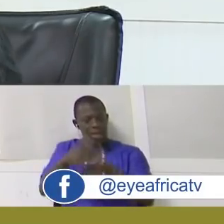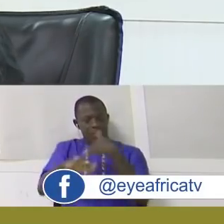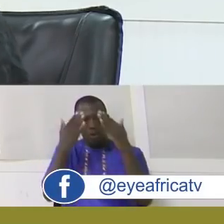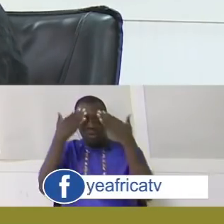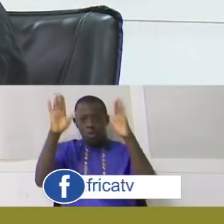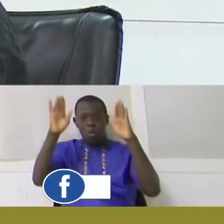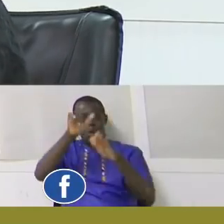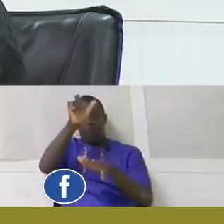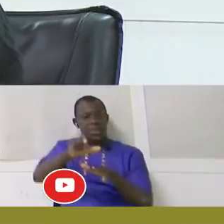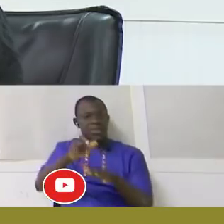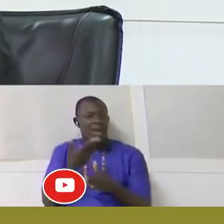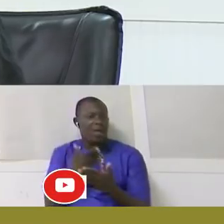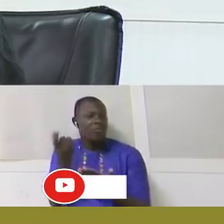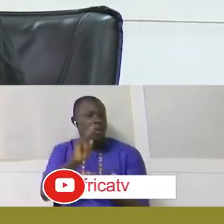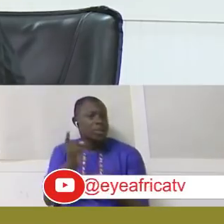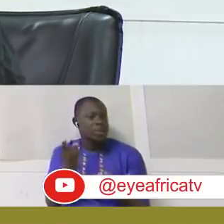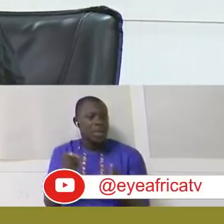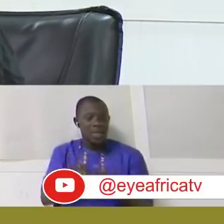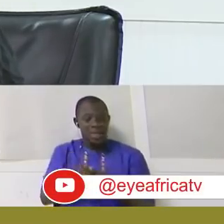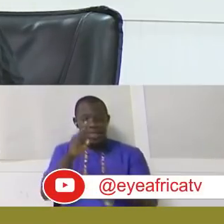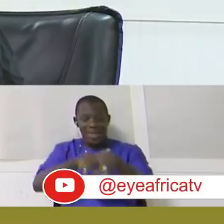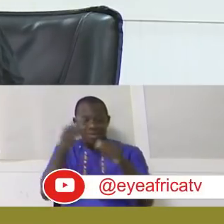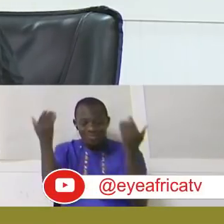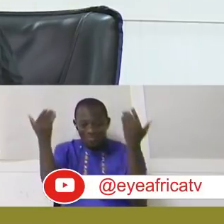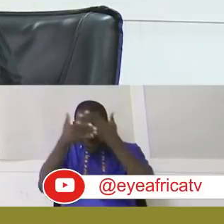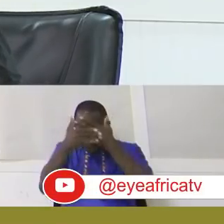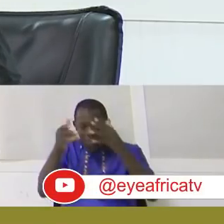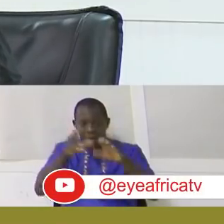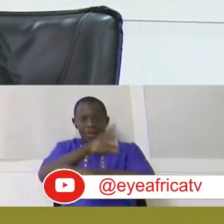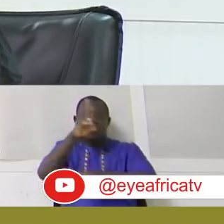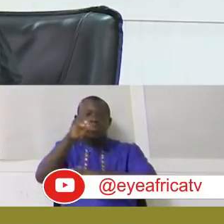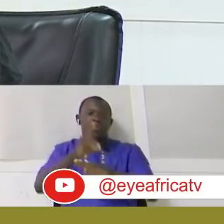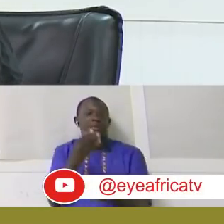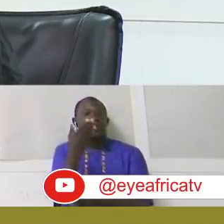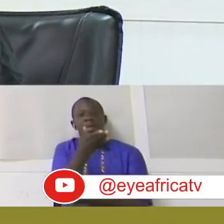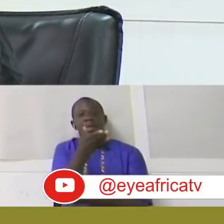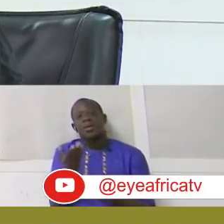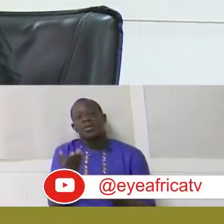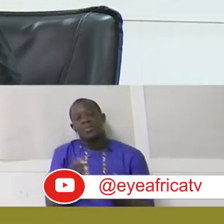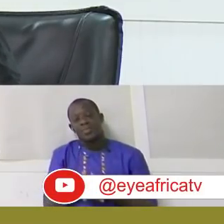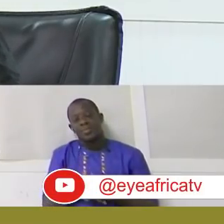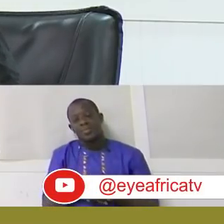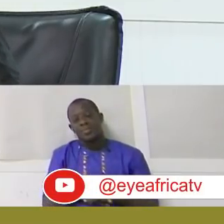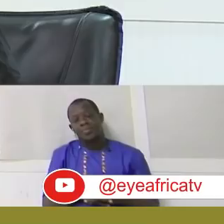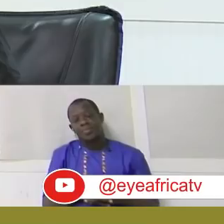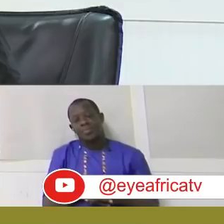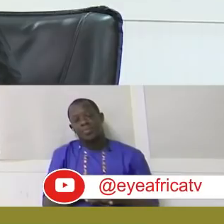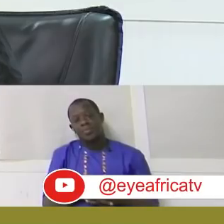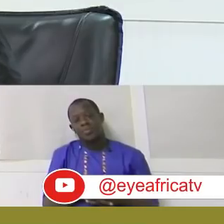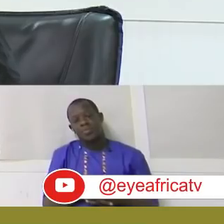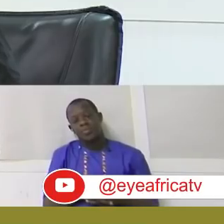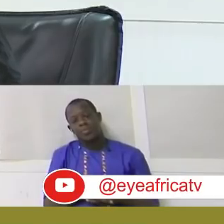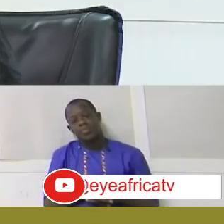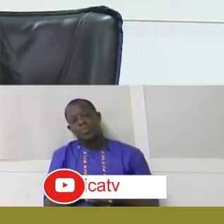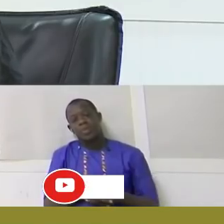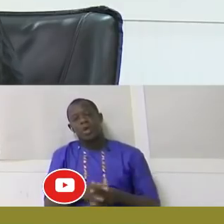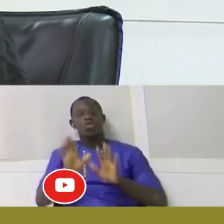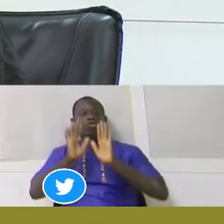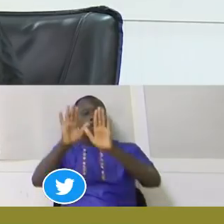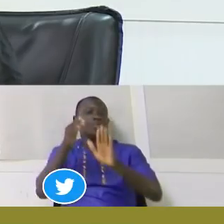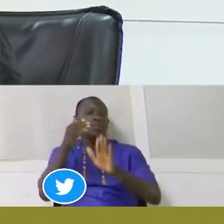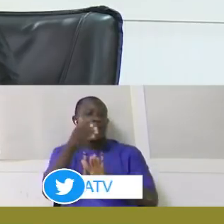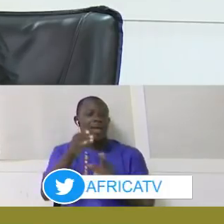you that any slightest mistake, I will shoot you to death, and you do not know what that guy was having in his possession in that darkness.